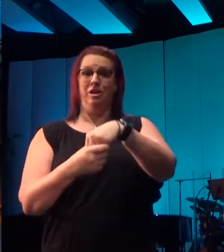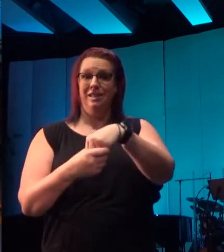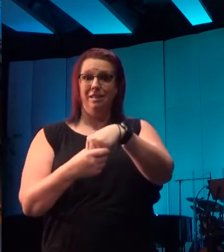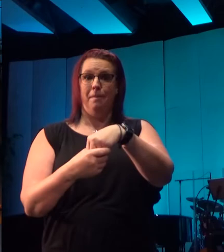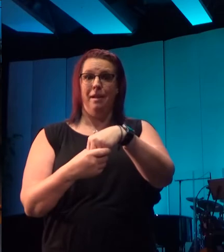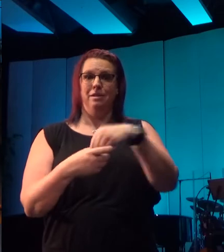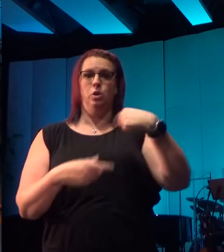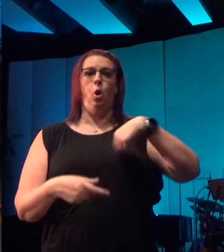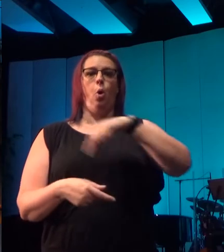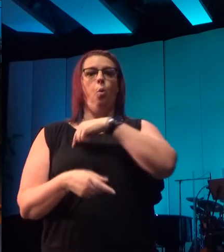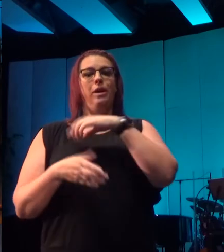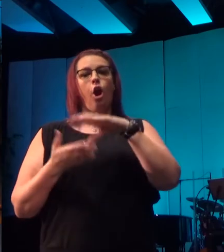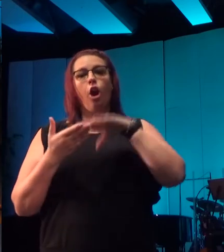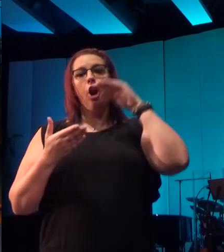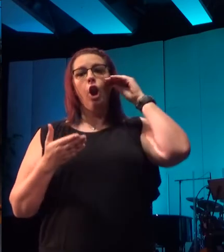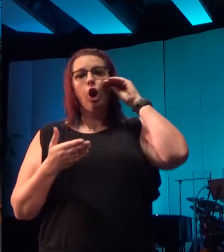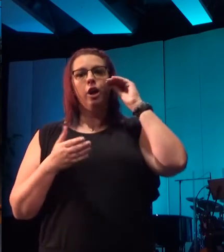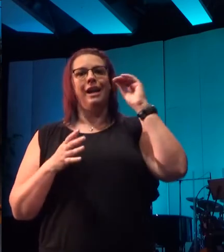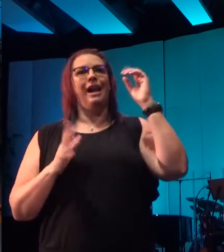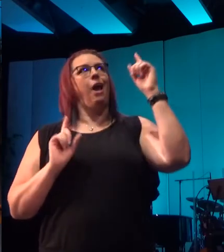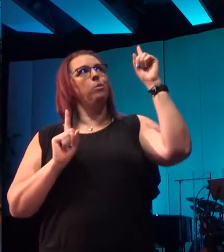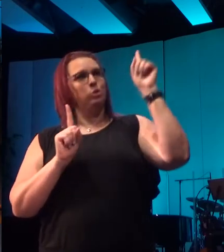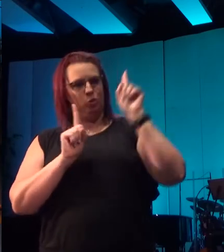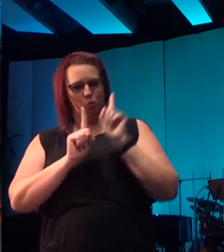how to cooperate with that.